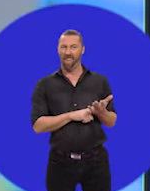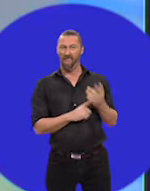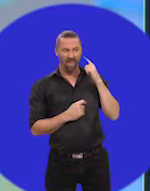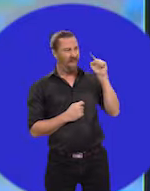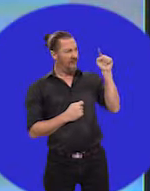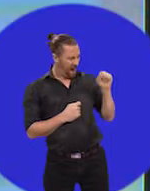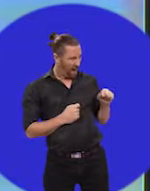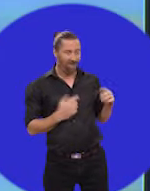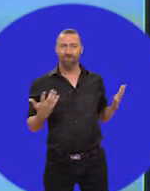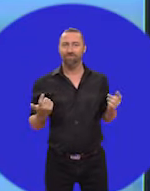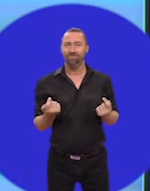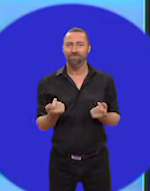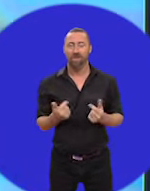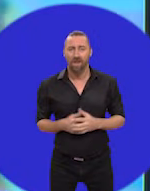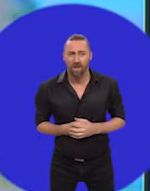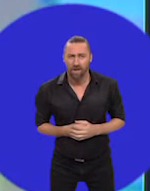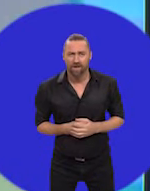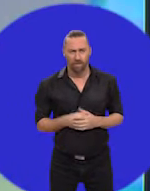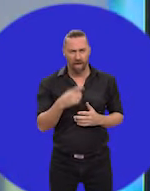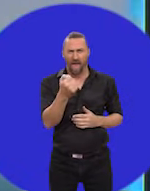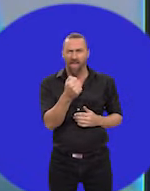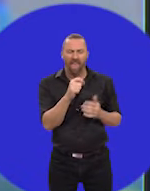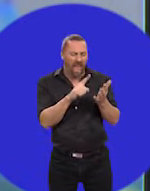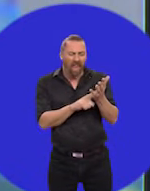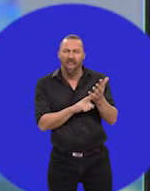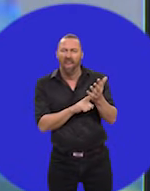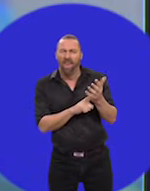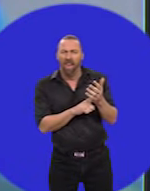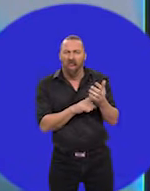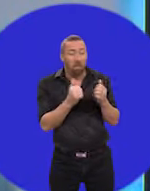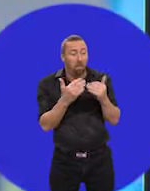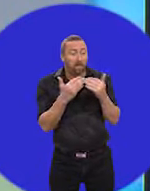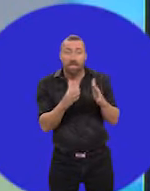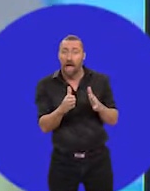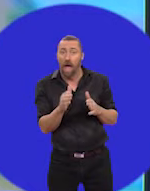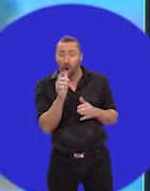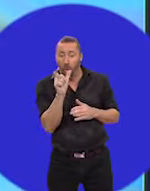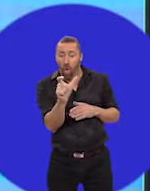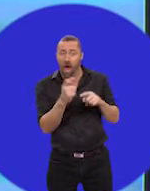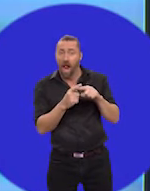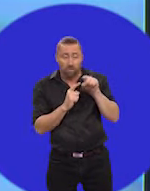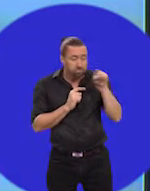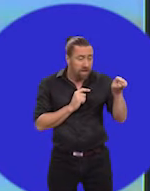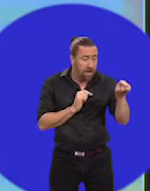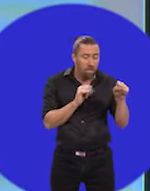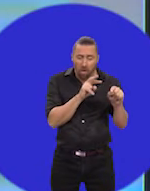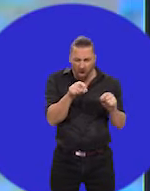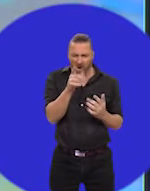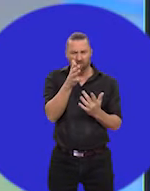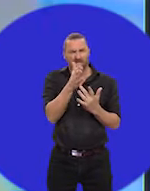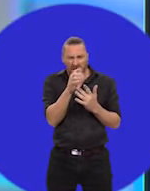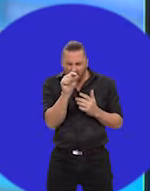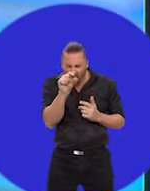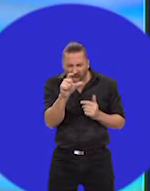bottom. That's a lowercase L. You'll see the lowercase L sometimes at the beginning of a word, sometimes